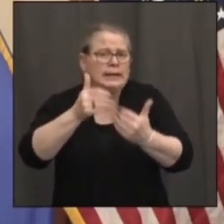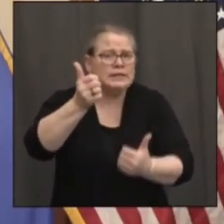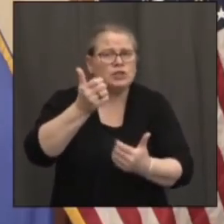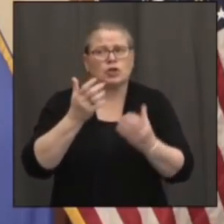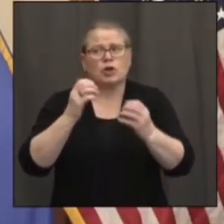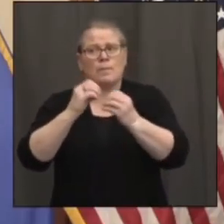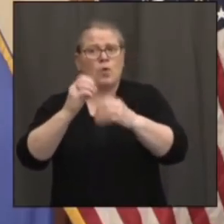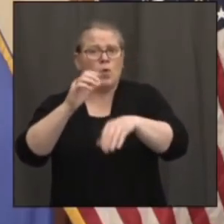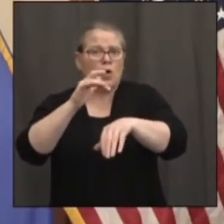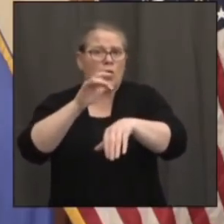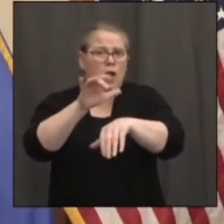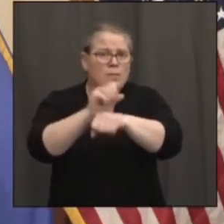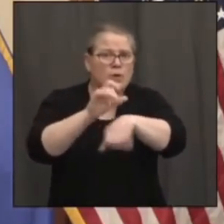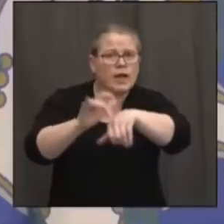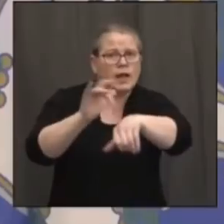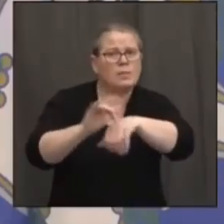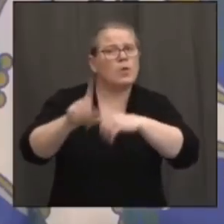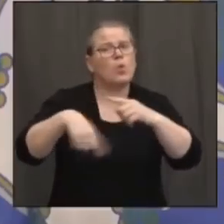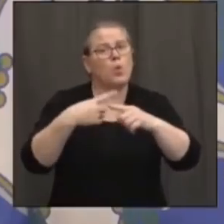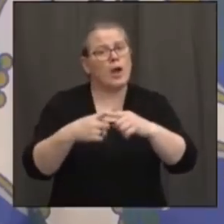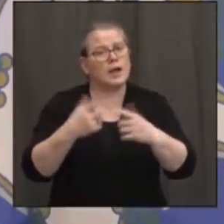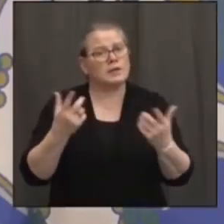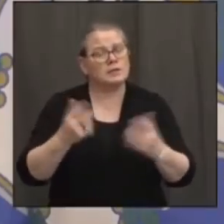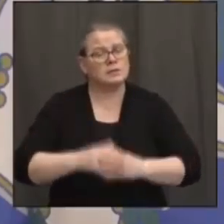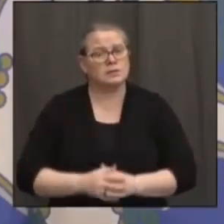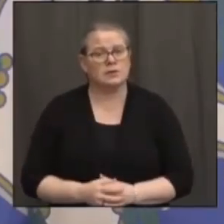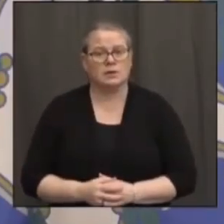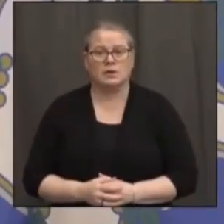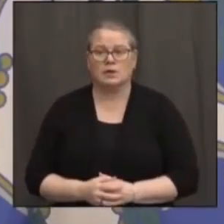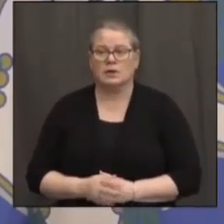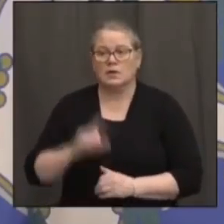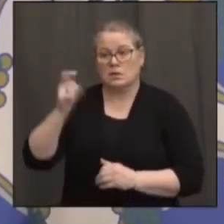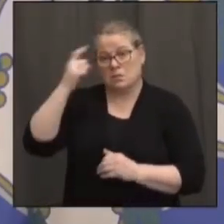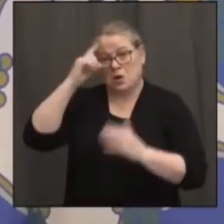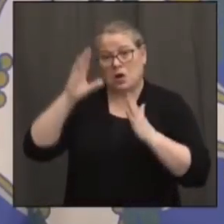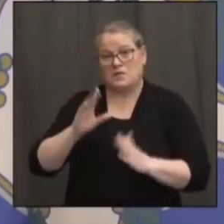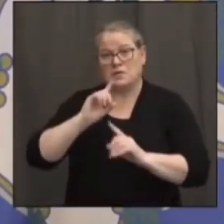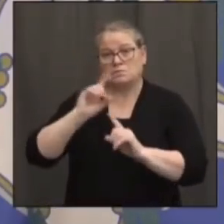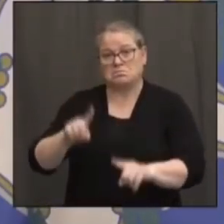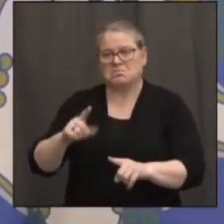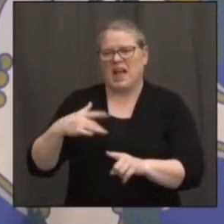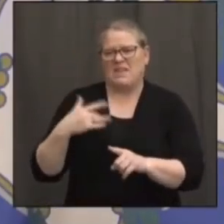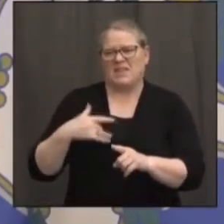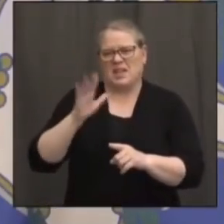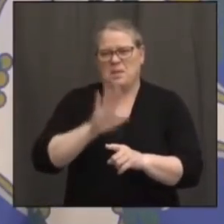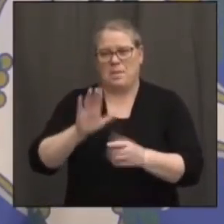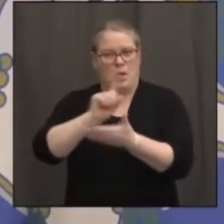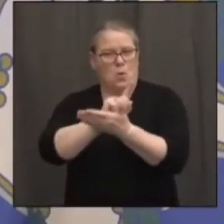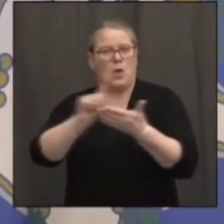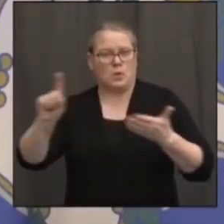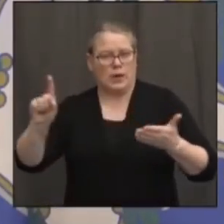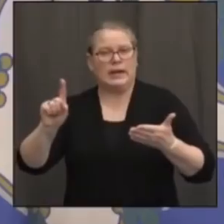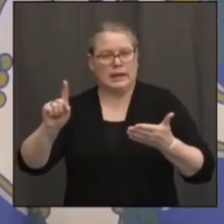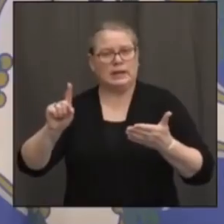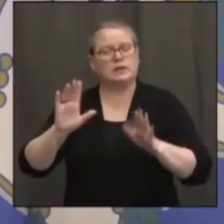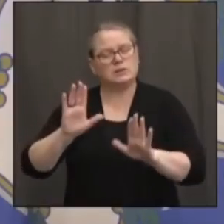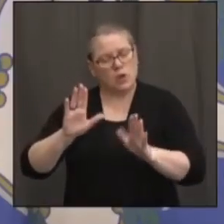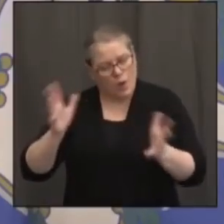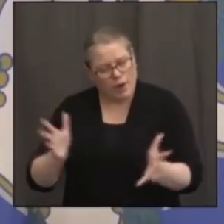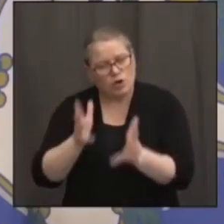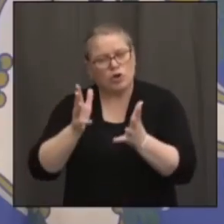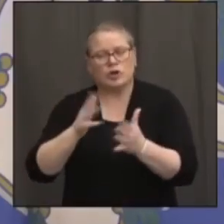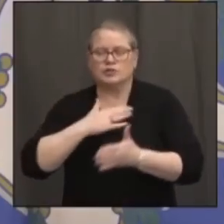openings. It'll probably take a week or so. So I urge you to be patient.